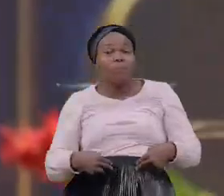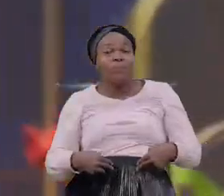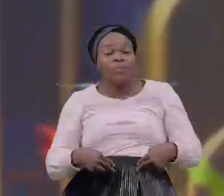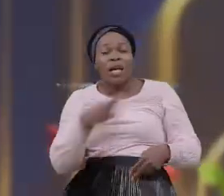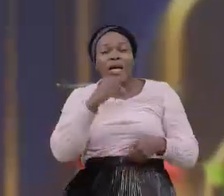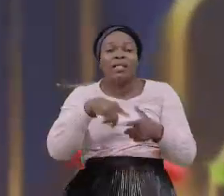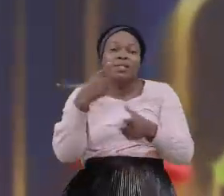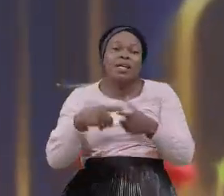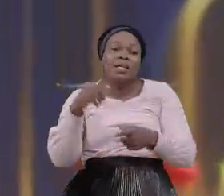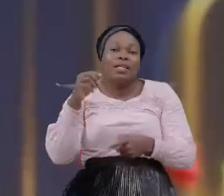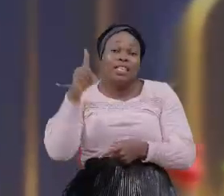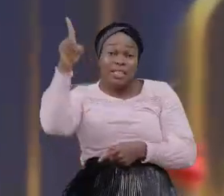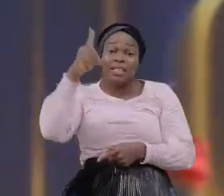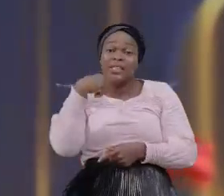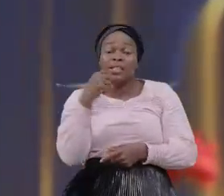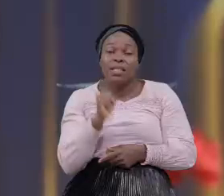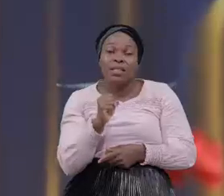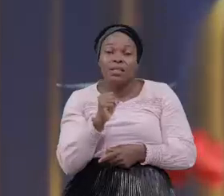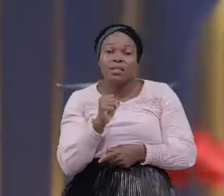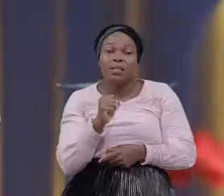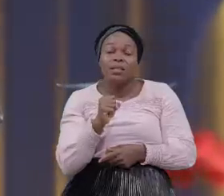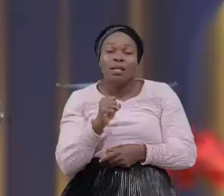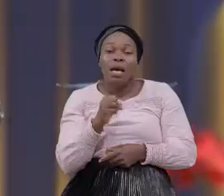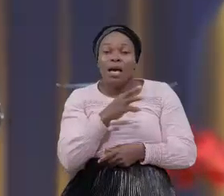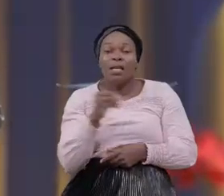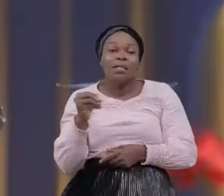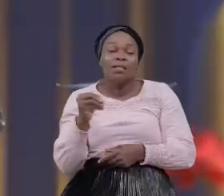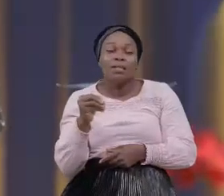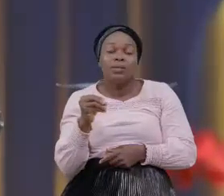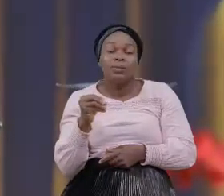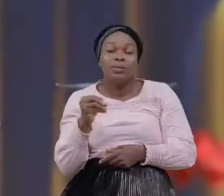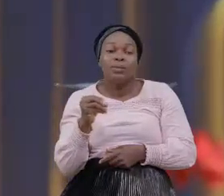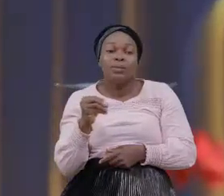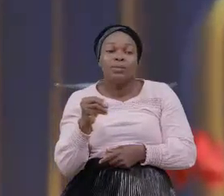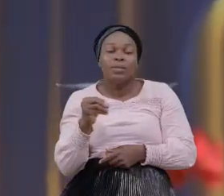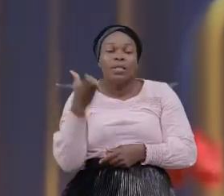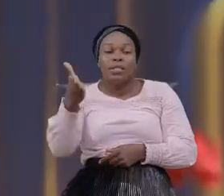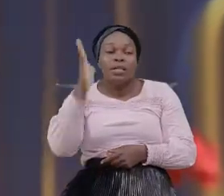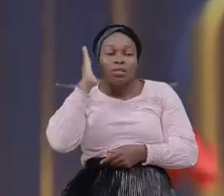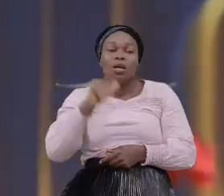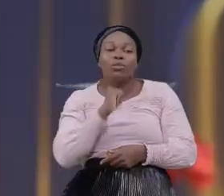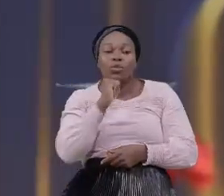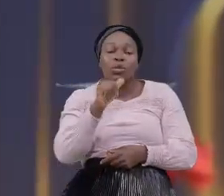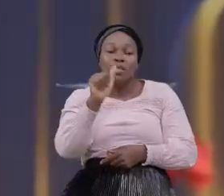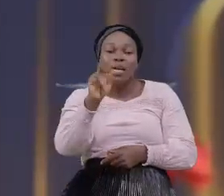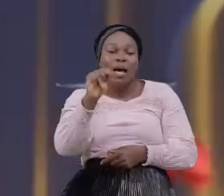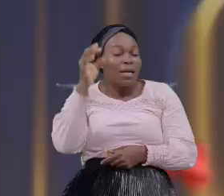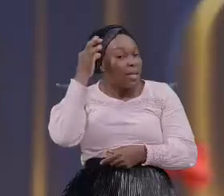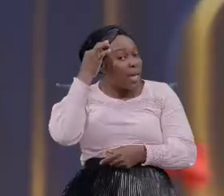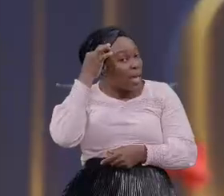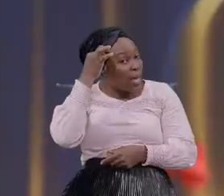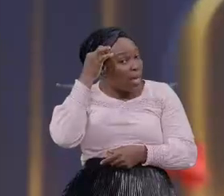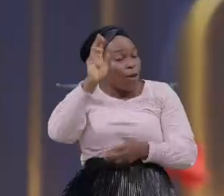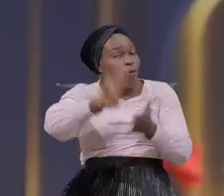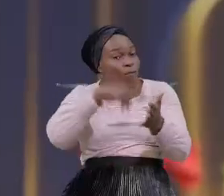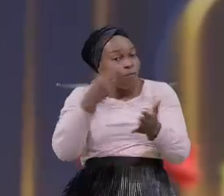for there shall not an ear fall from the